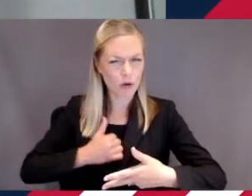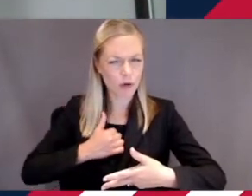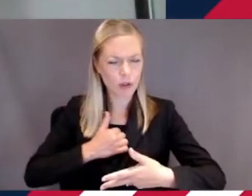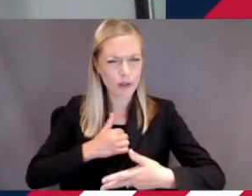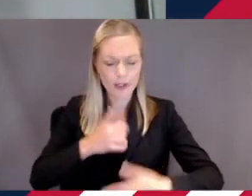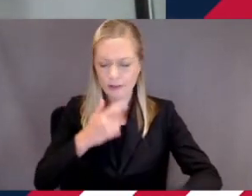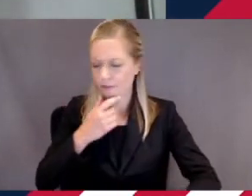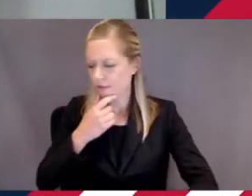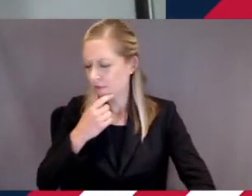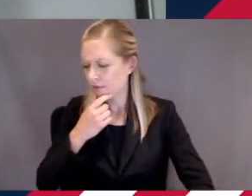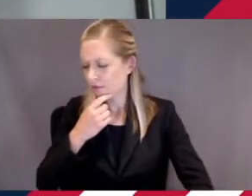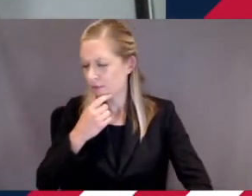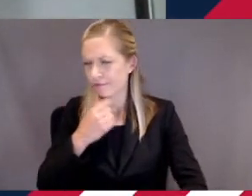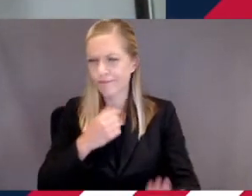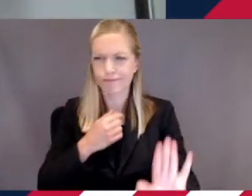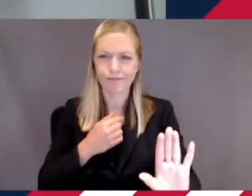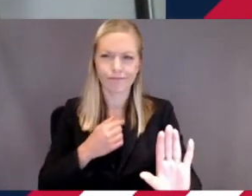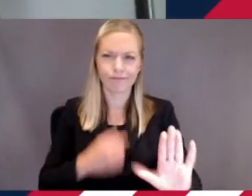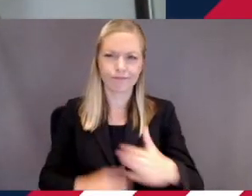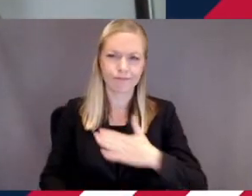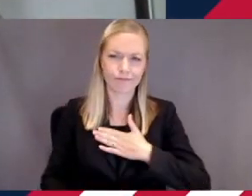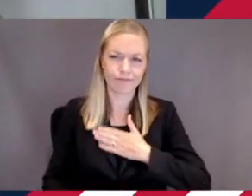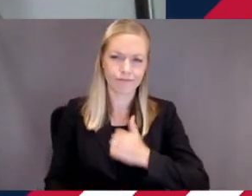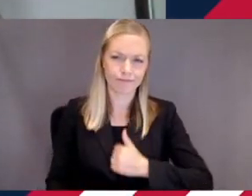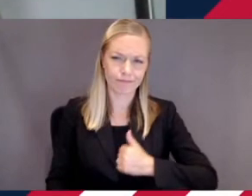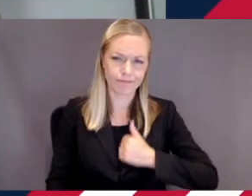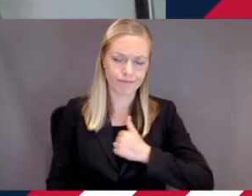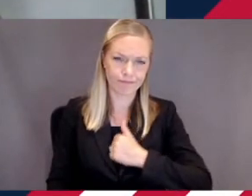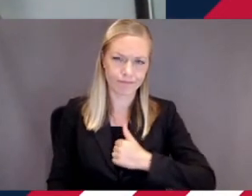I apologize. Should have had Christine do it.